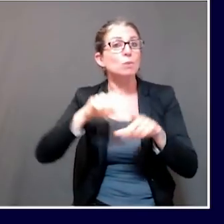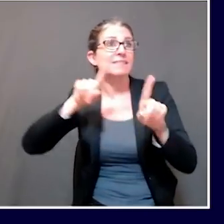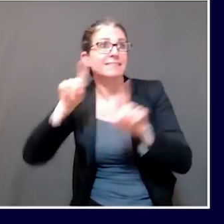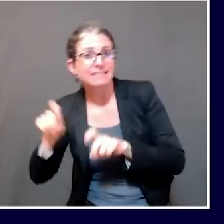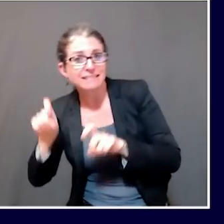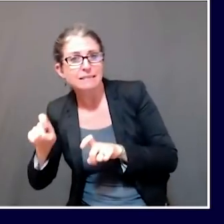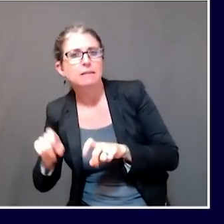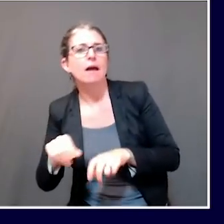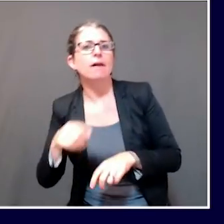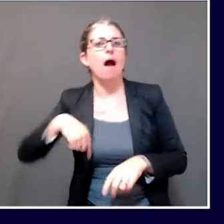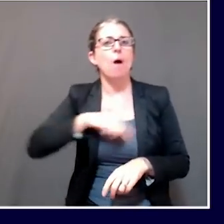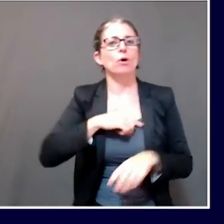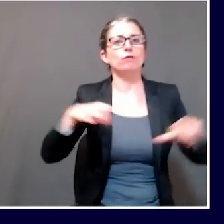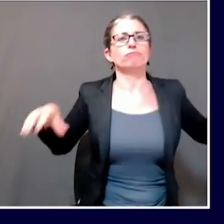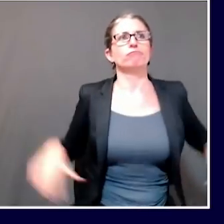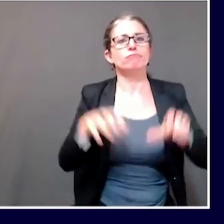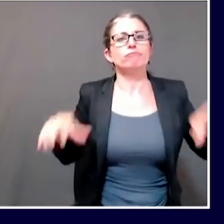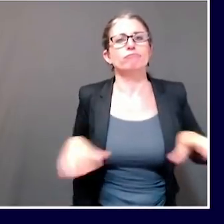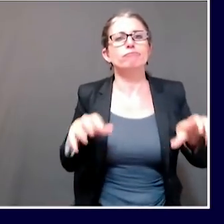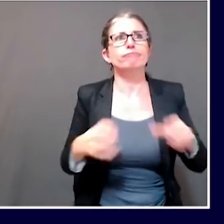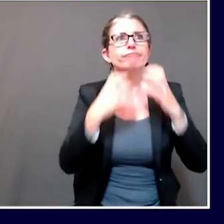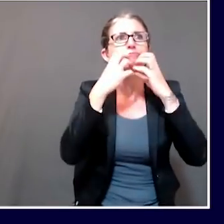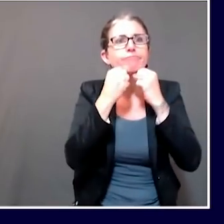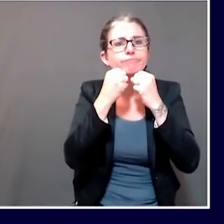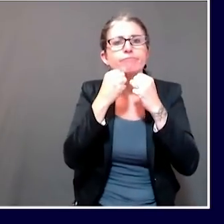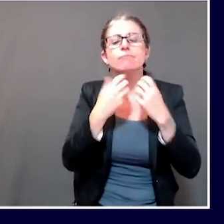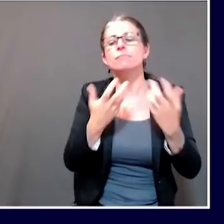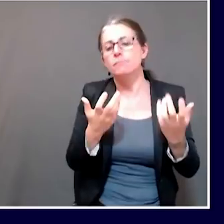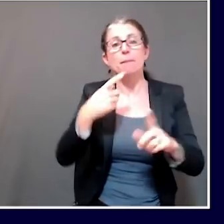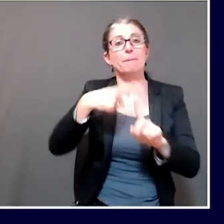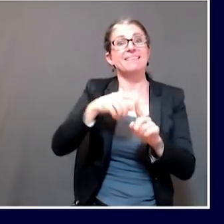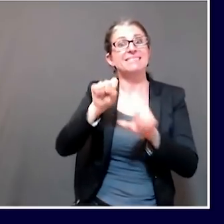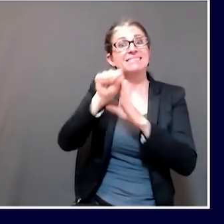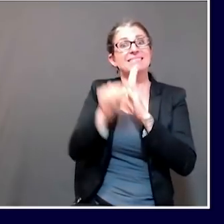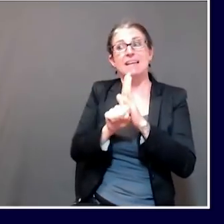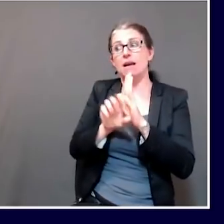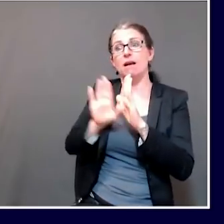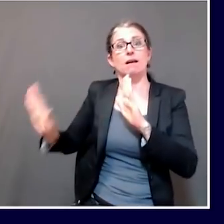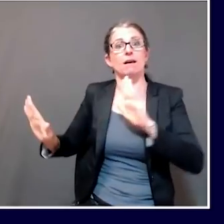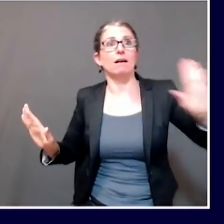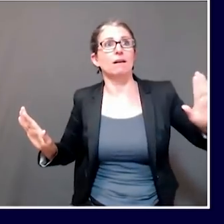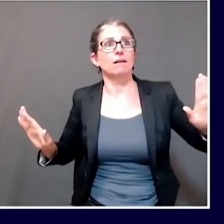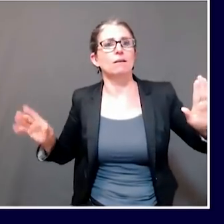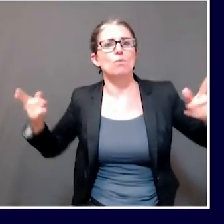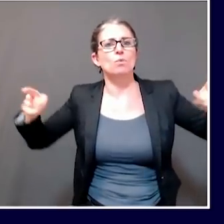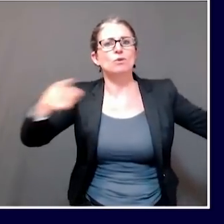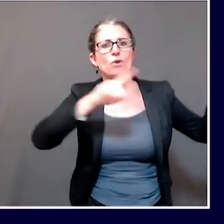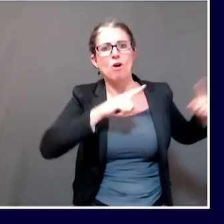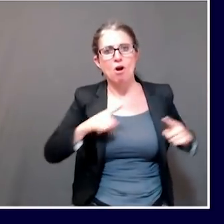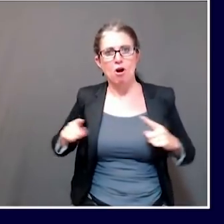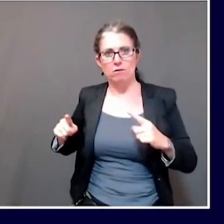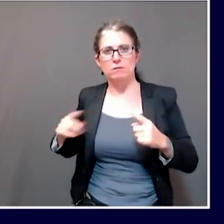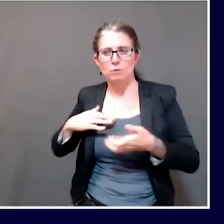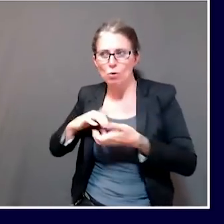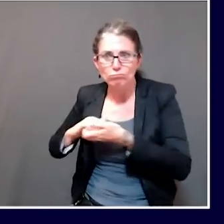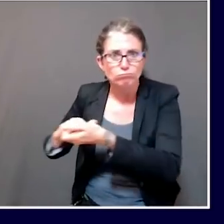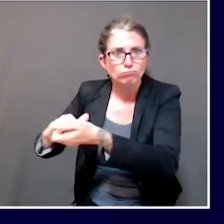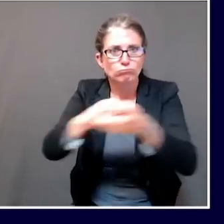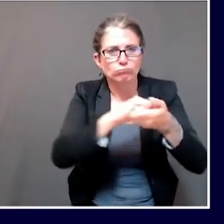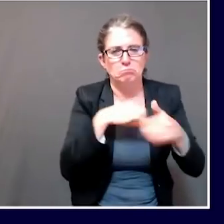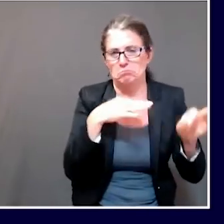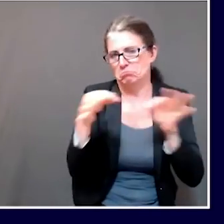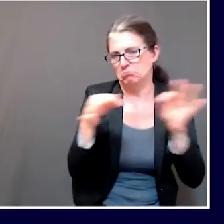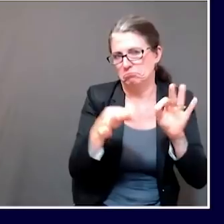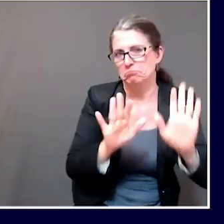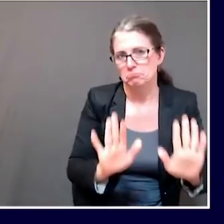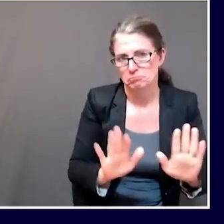our neighboring states up here in the Northeast. Let me first start by noting the fact that